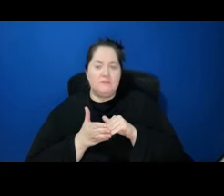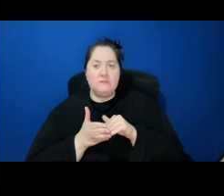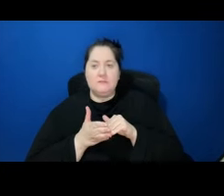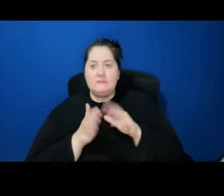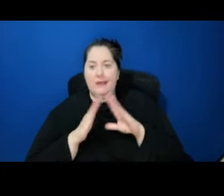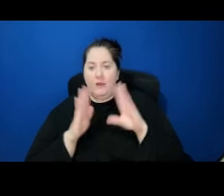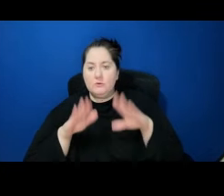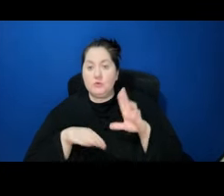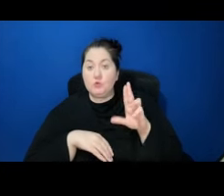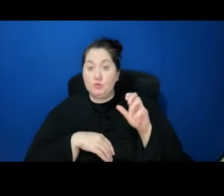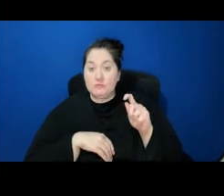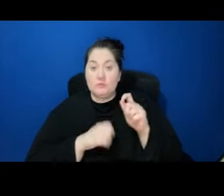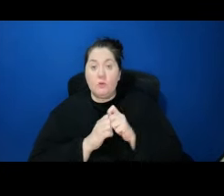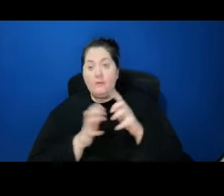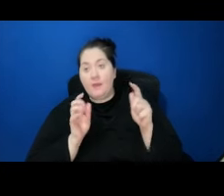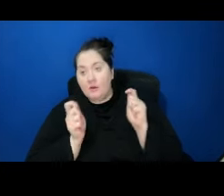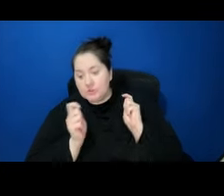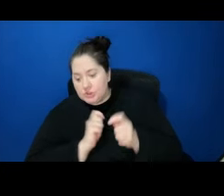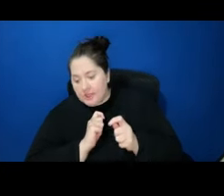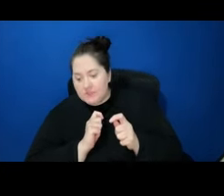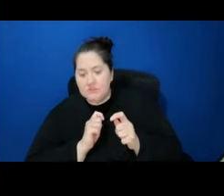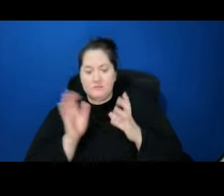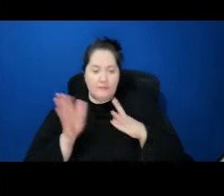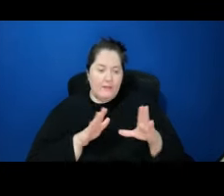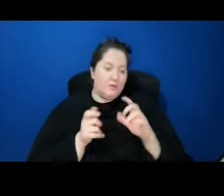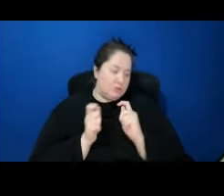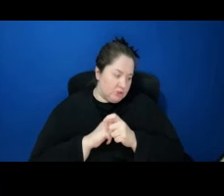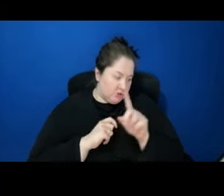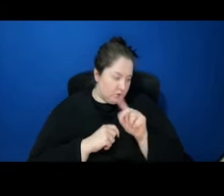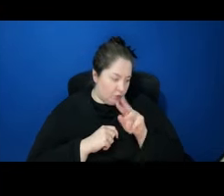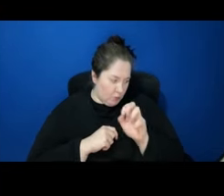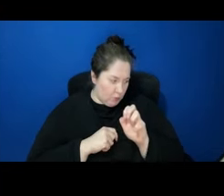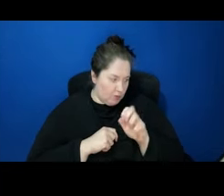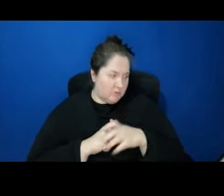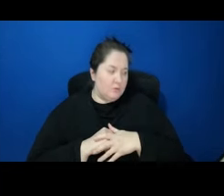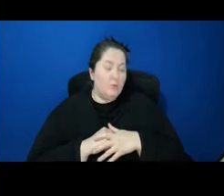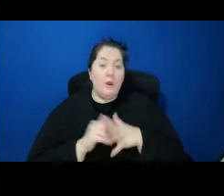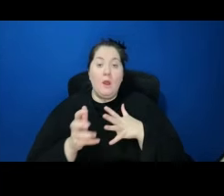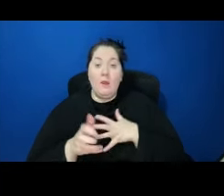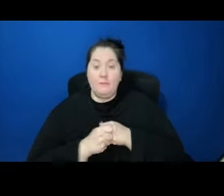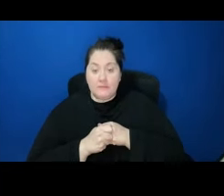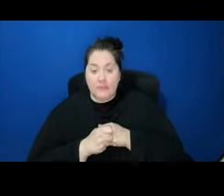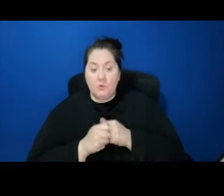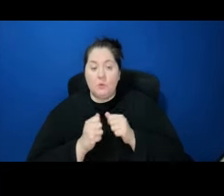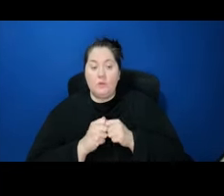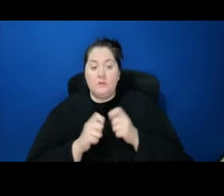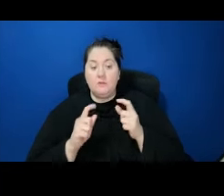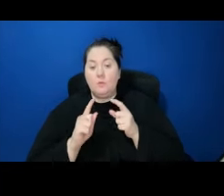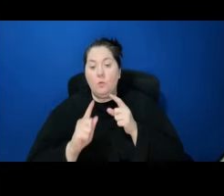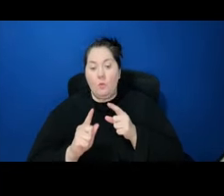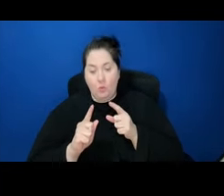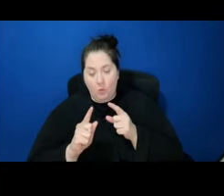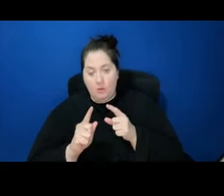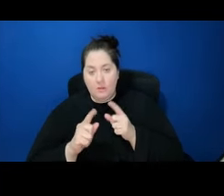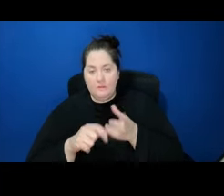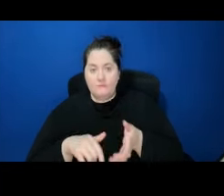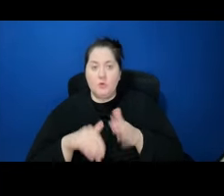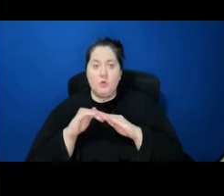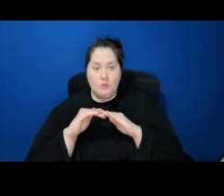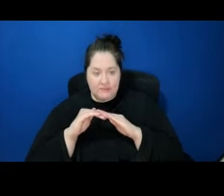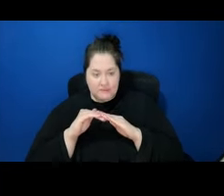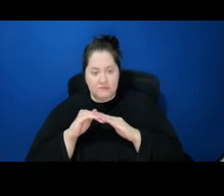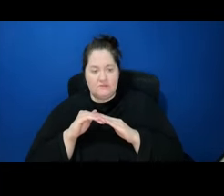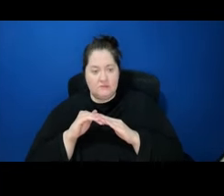without amending the plan or changing our zoning. We are updating this plan with the goal of increasing